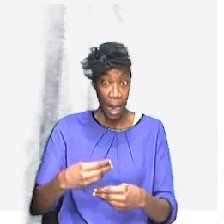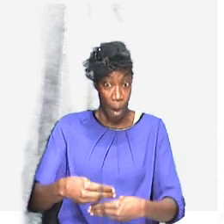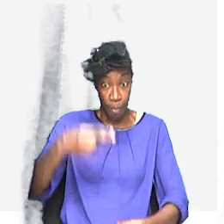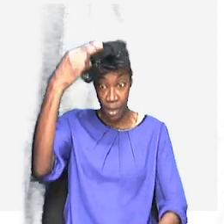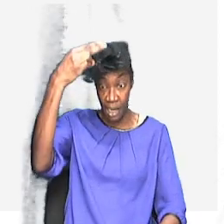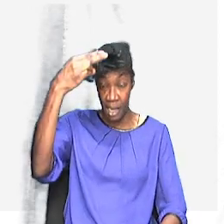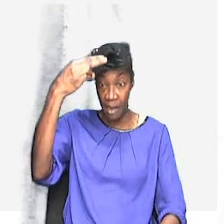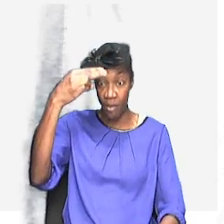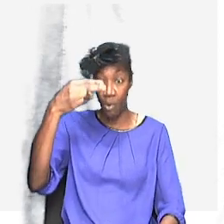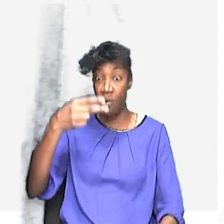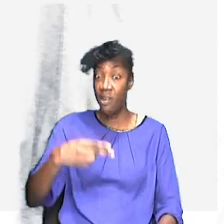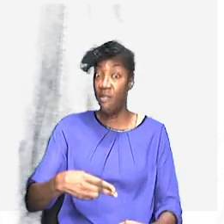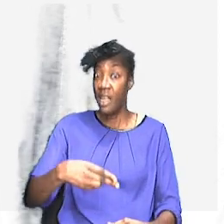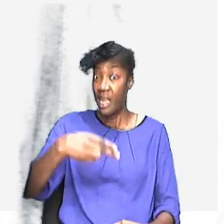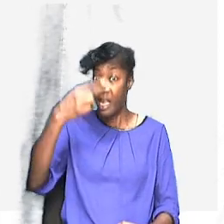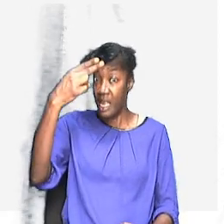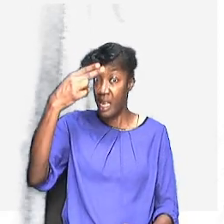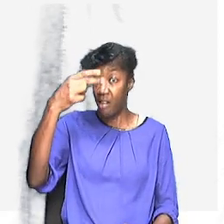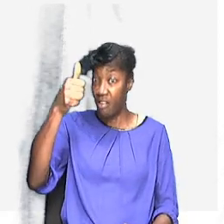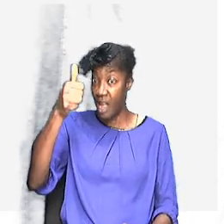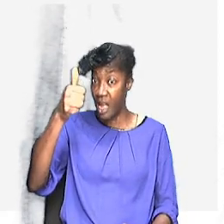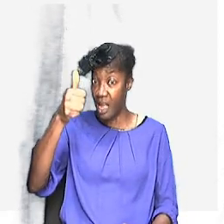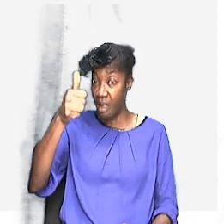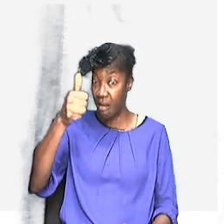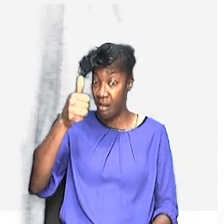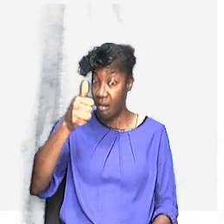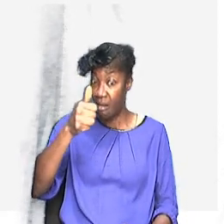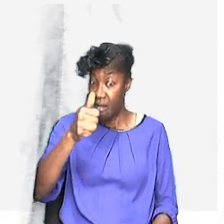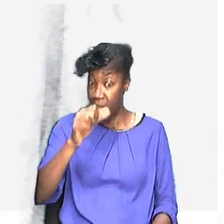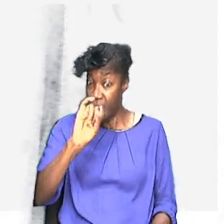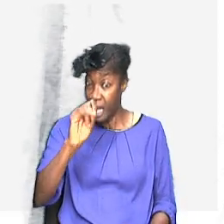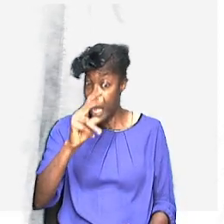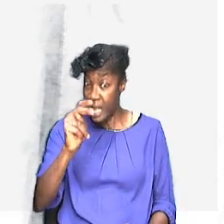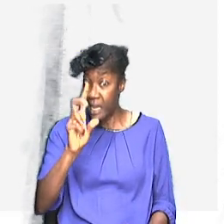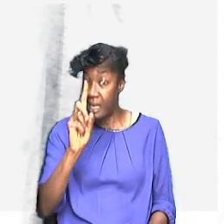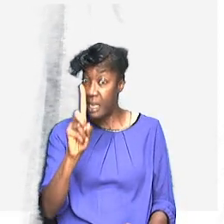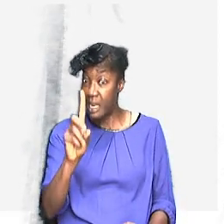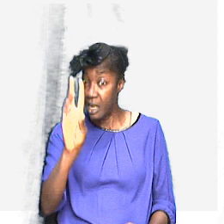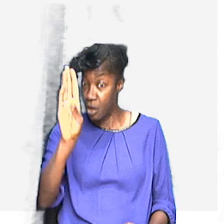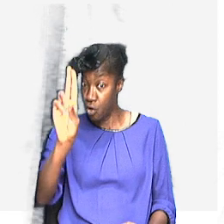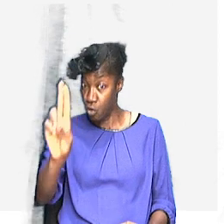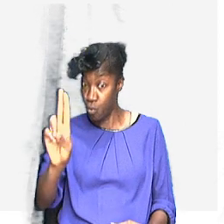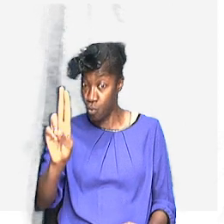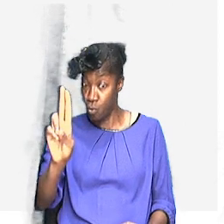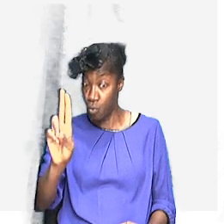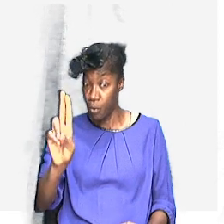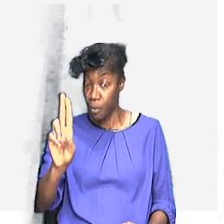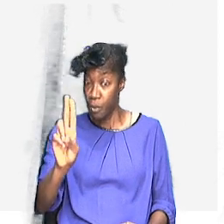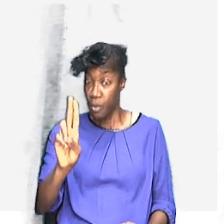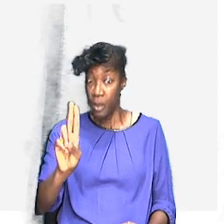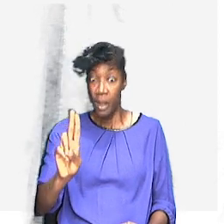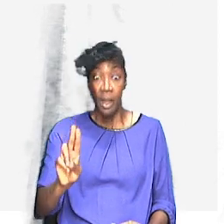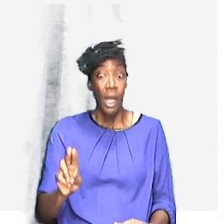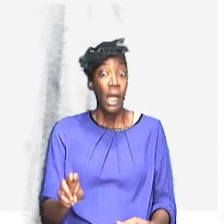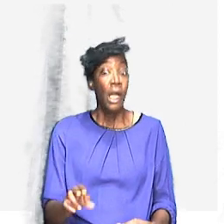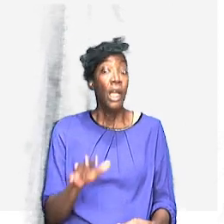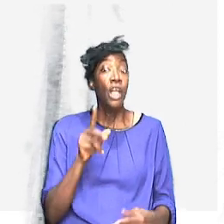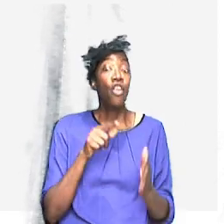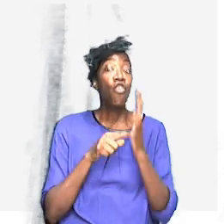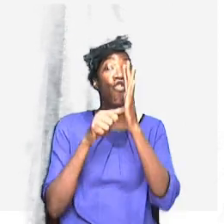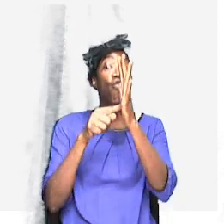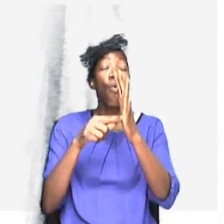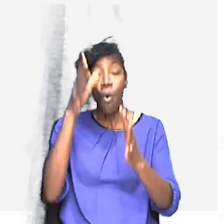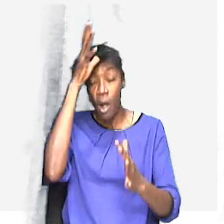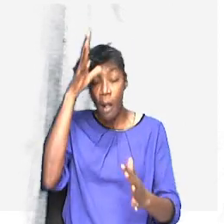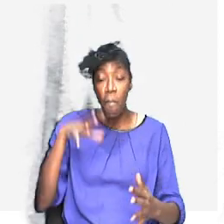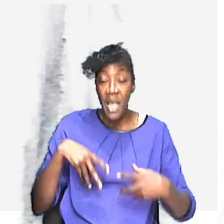at Hinduism and Buddhism, which has parts and ways that you have to do. Amen. And these all show men